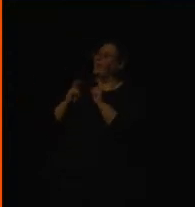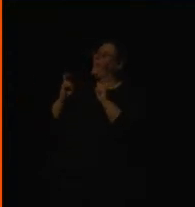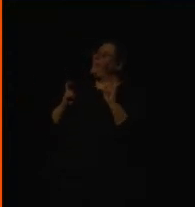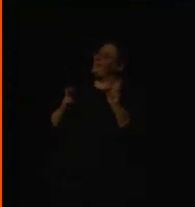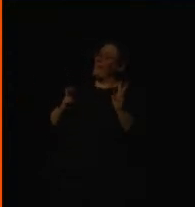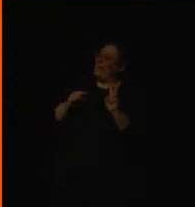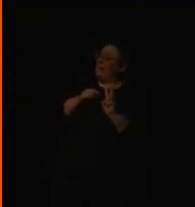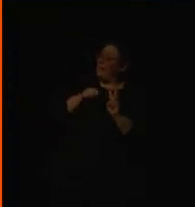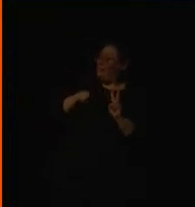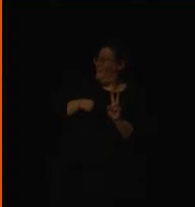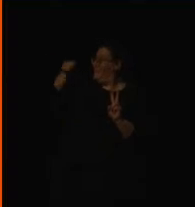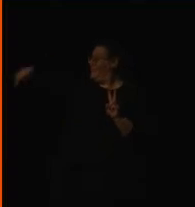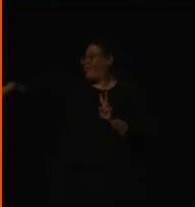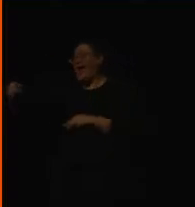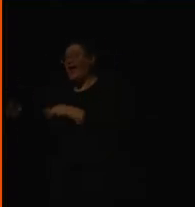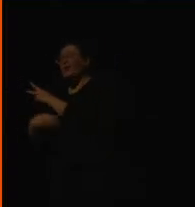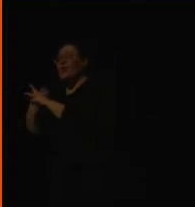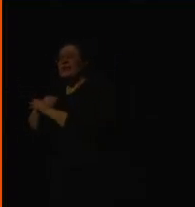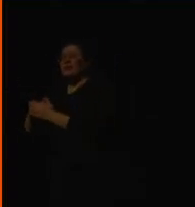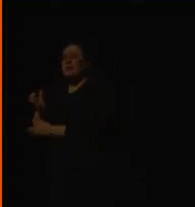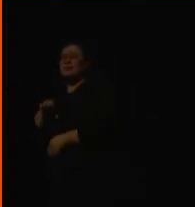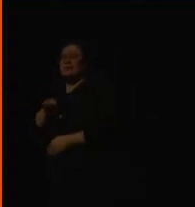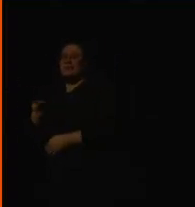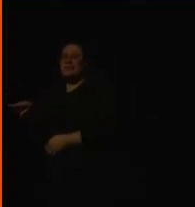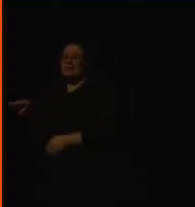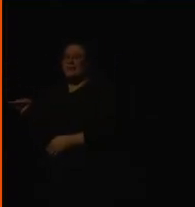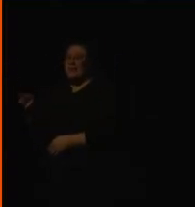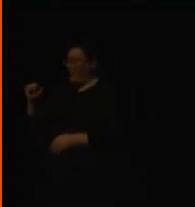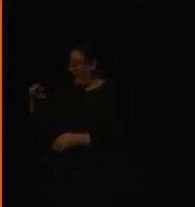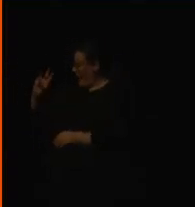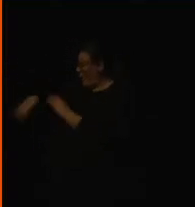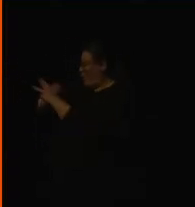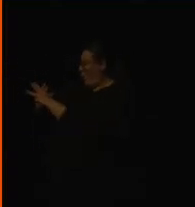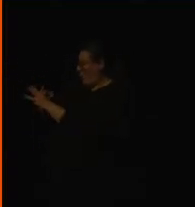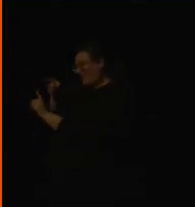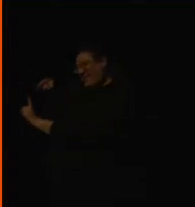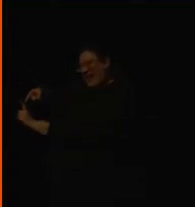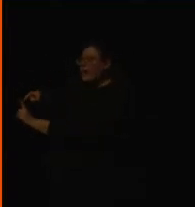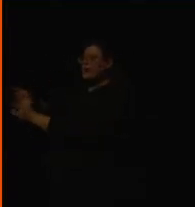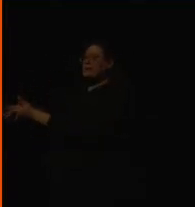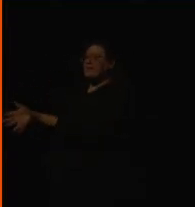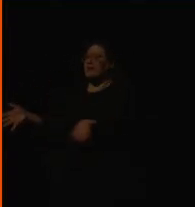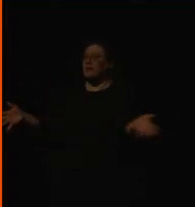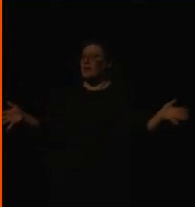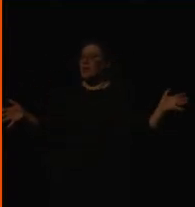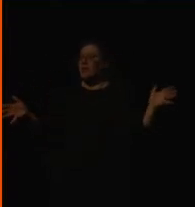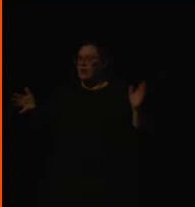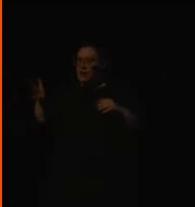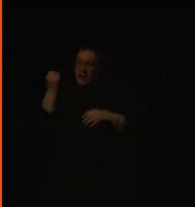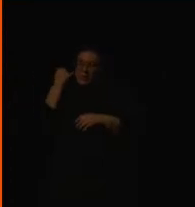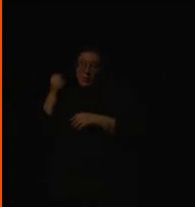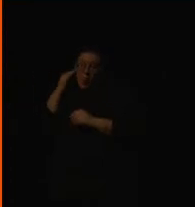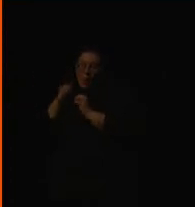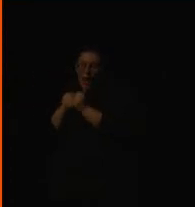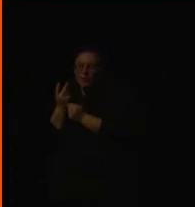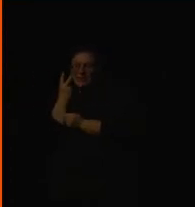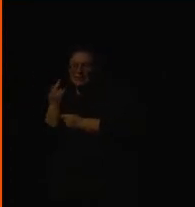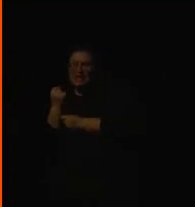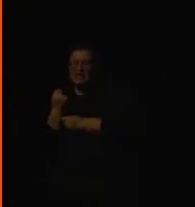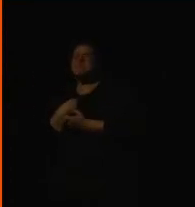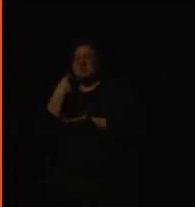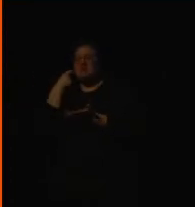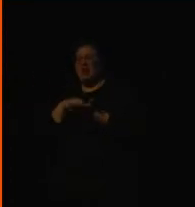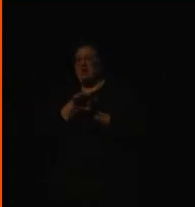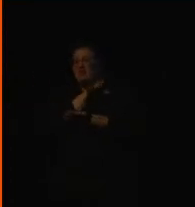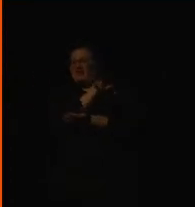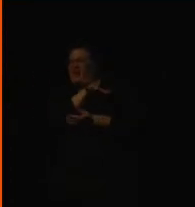gains a new citizen. That other world is everywhere. And once you have eyes to see it, you'll recognize it. I can